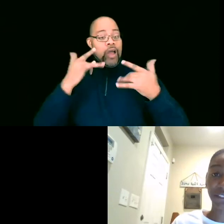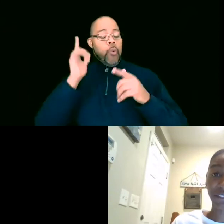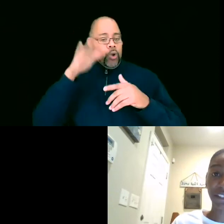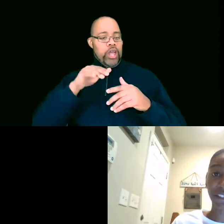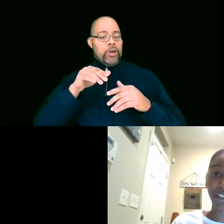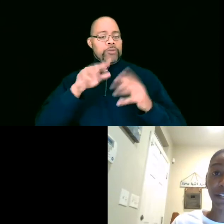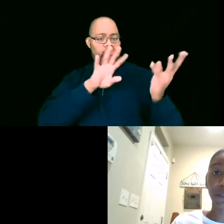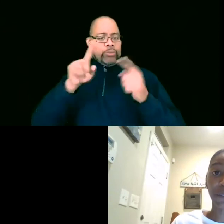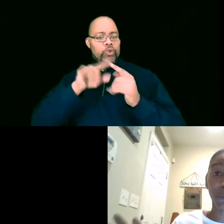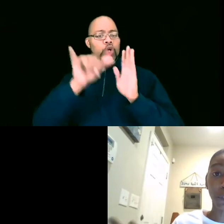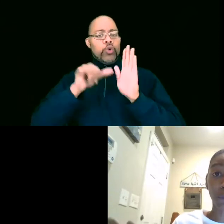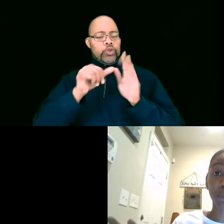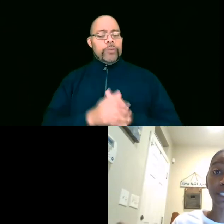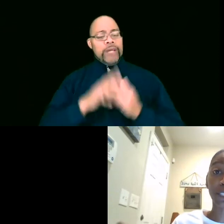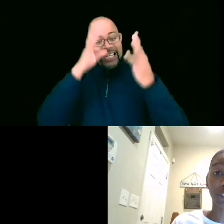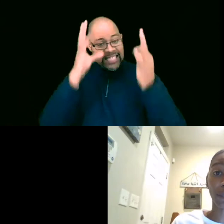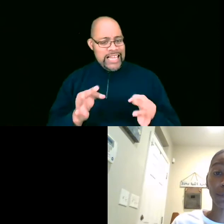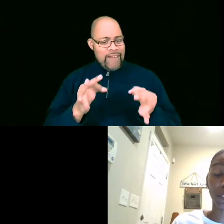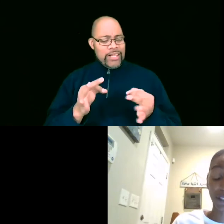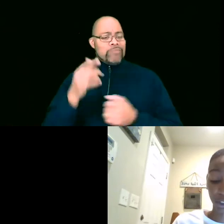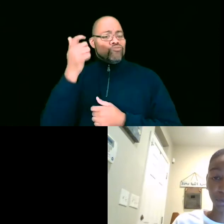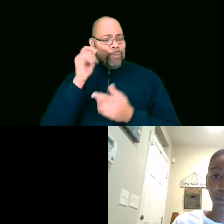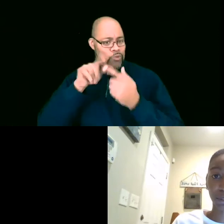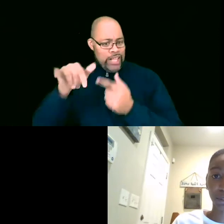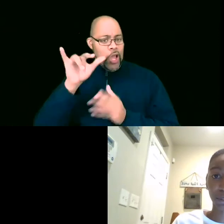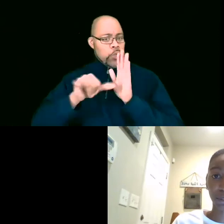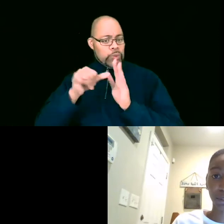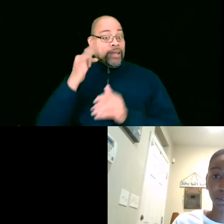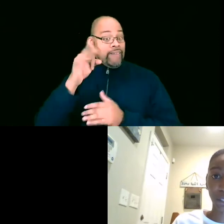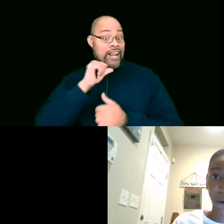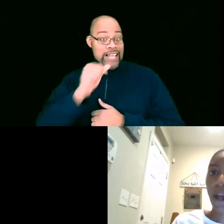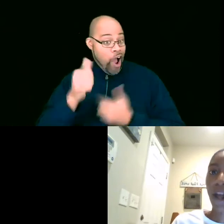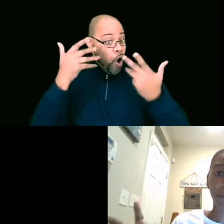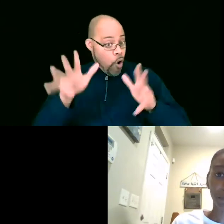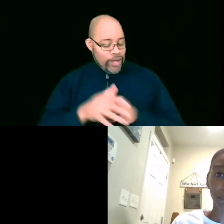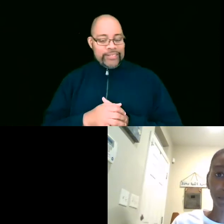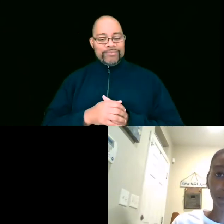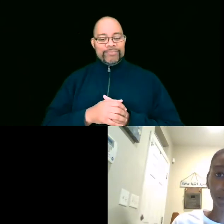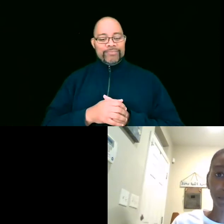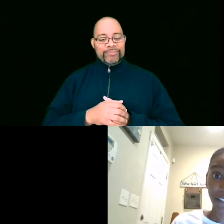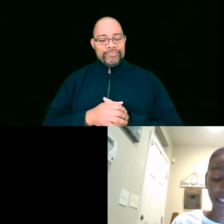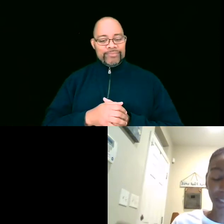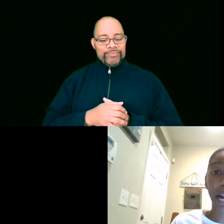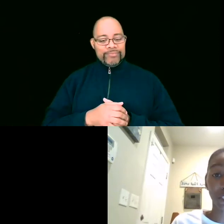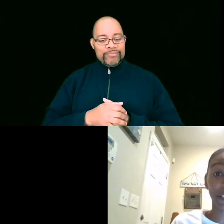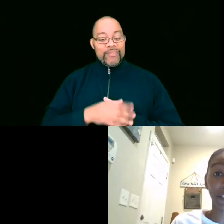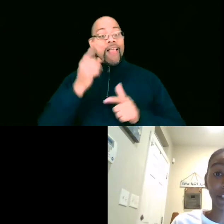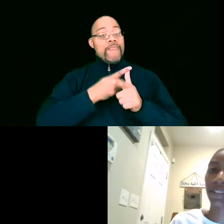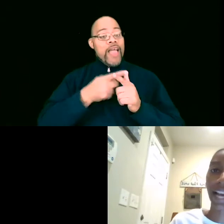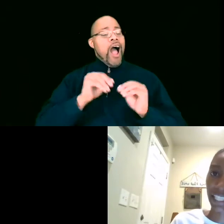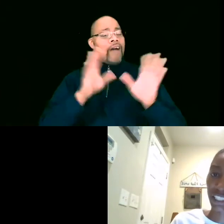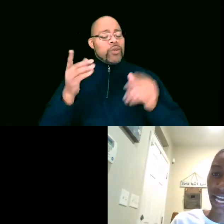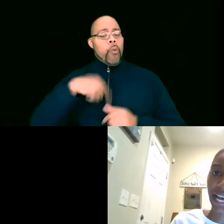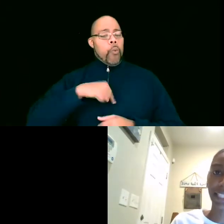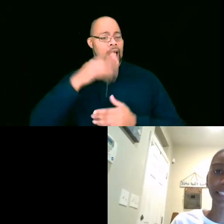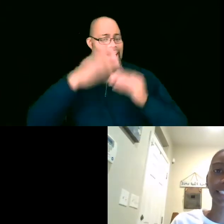YouTube. So definitely be subscribing to our YouTube if you are not already subscribed. And then, of course, we will